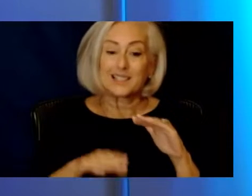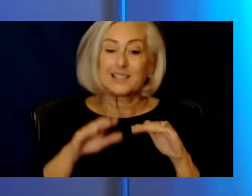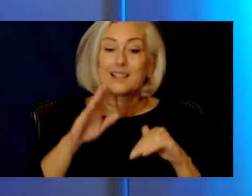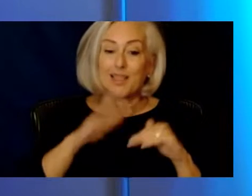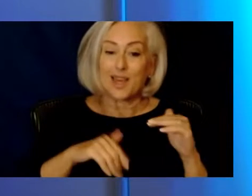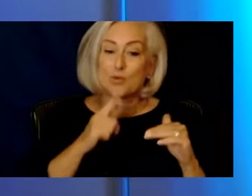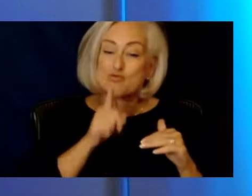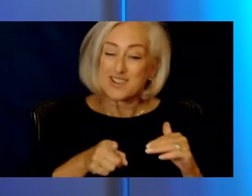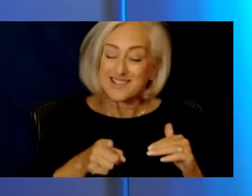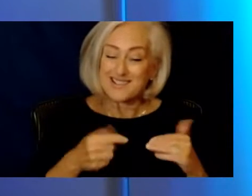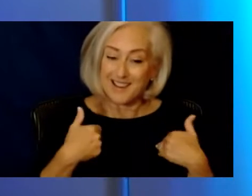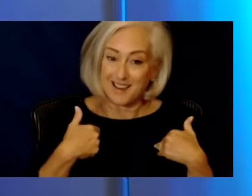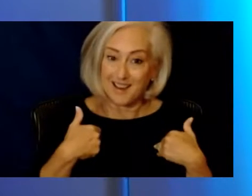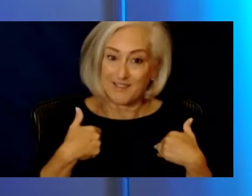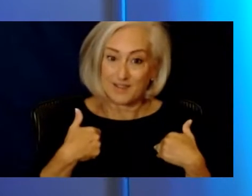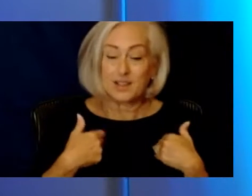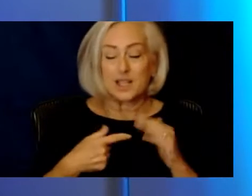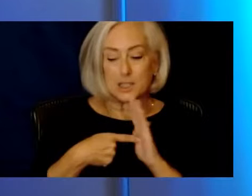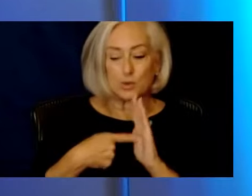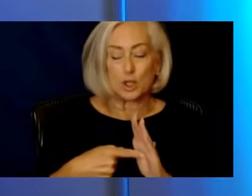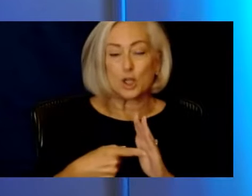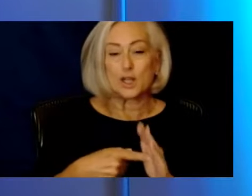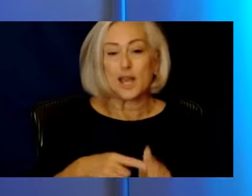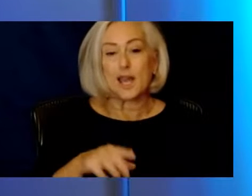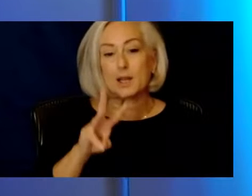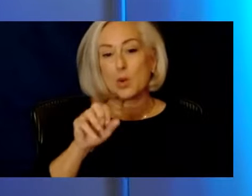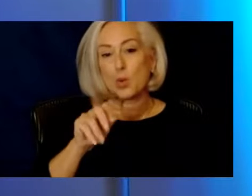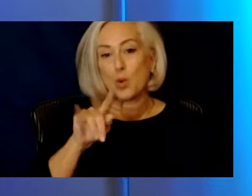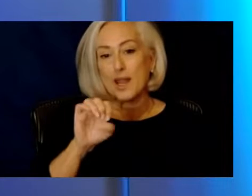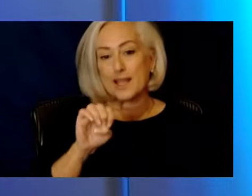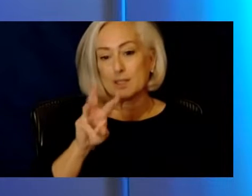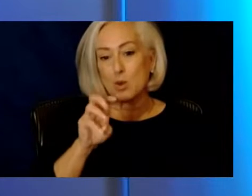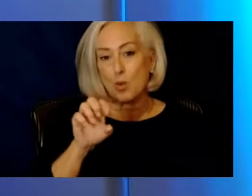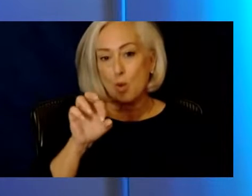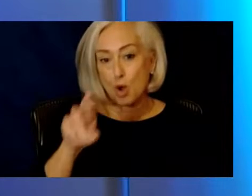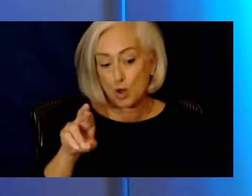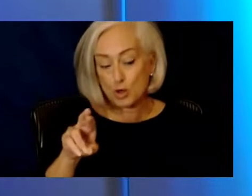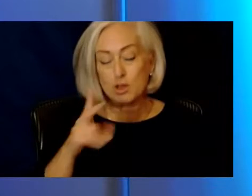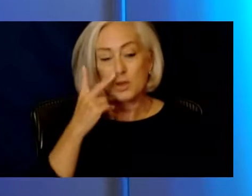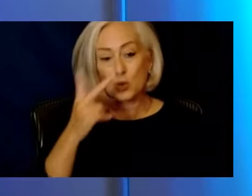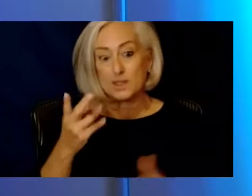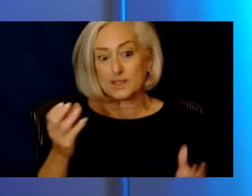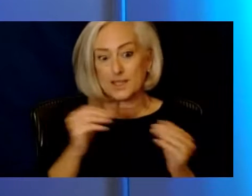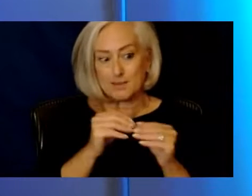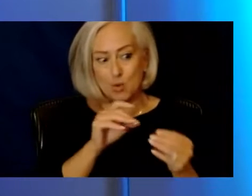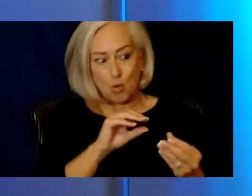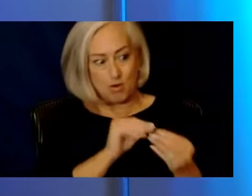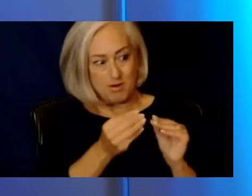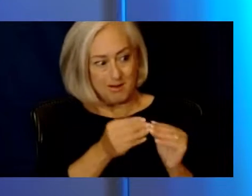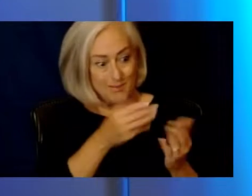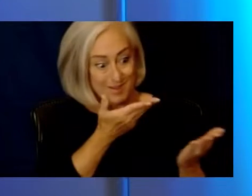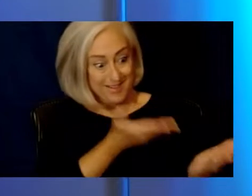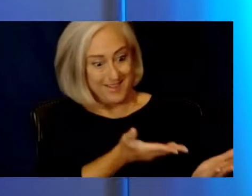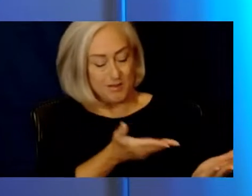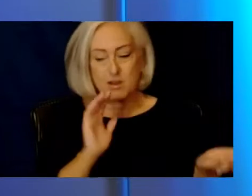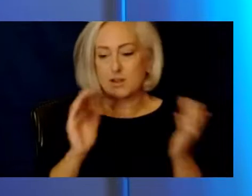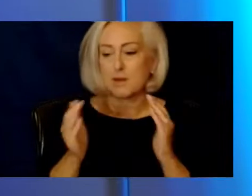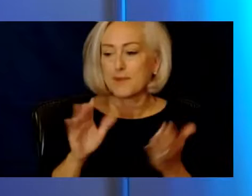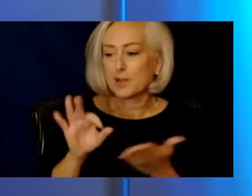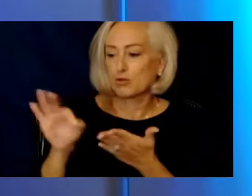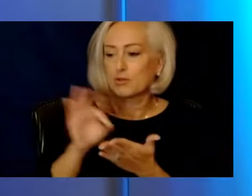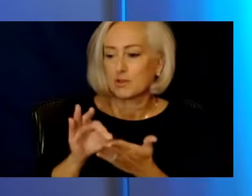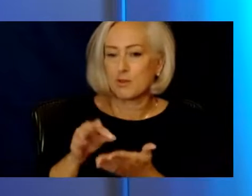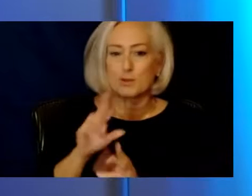higher amount of viral presence in our wastewater than we're seeing even at the county. So it's quite high right now. There's